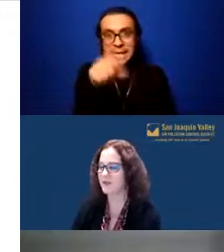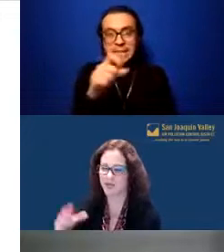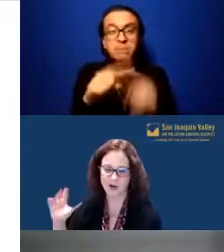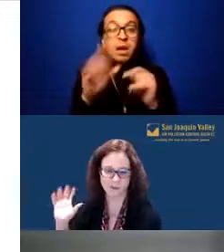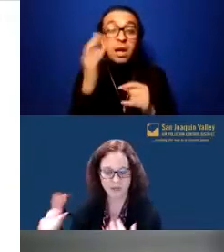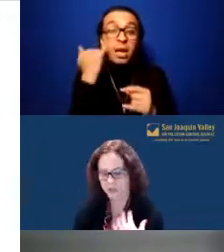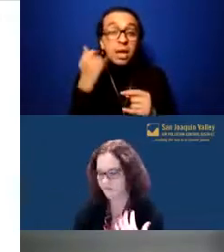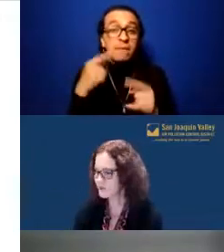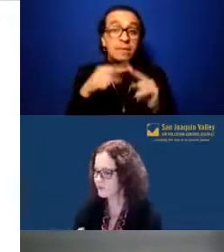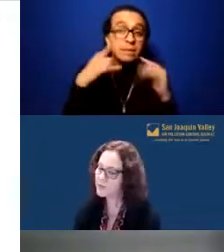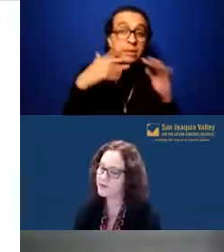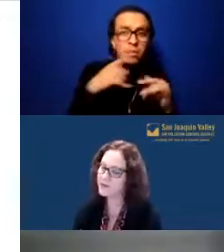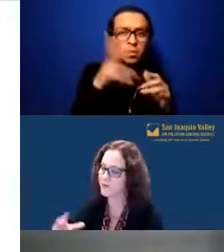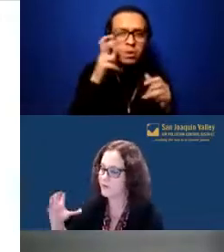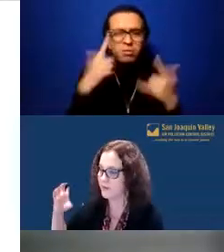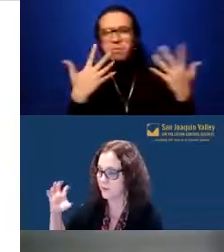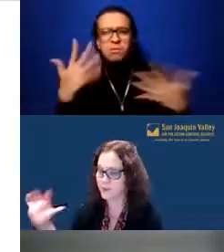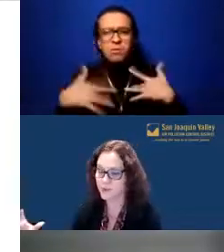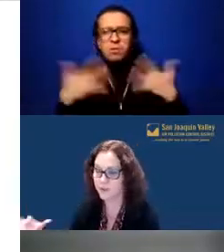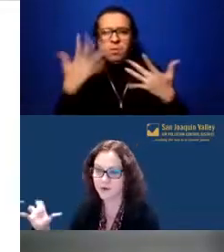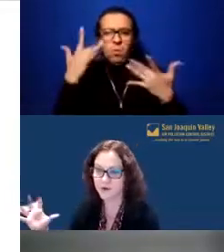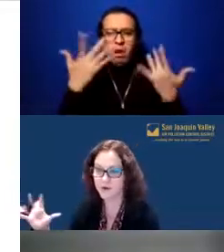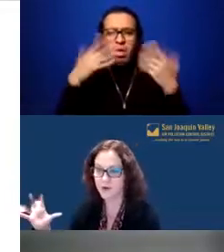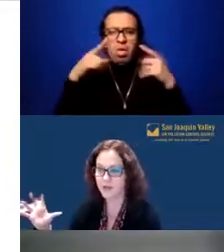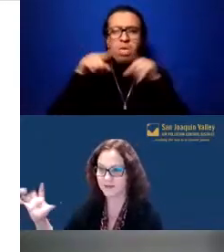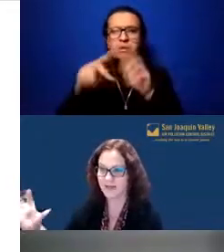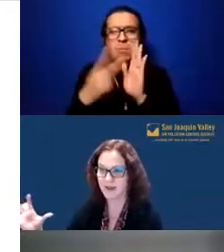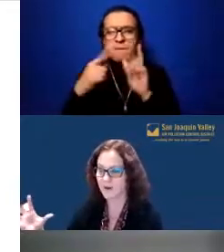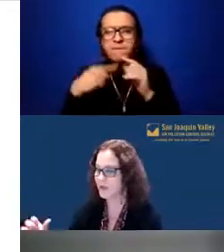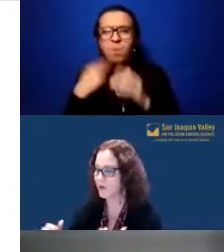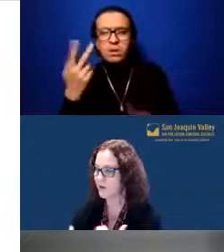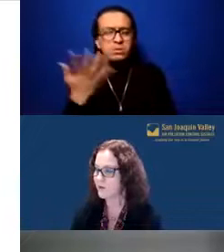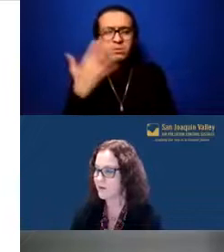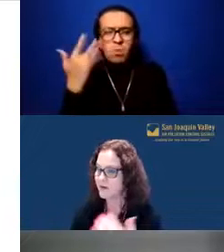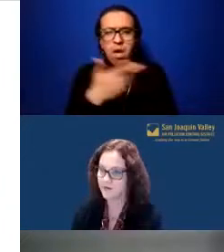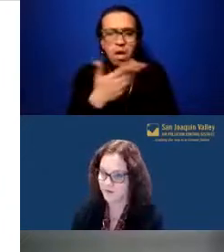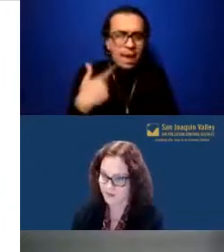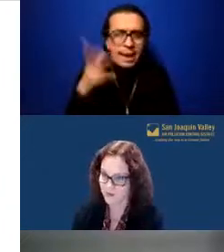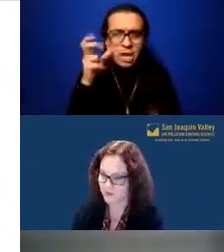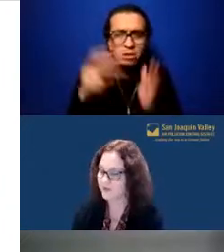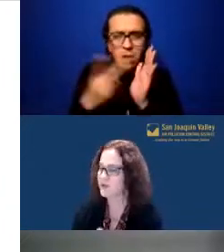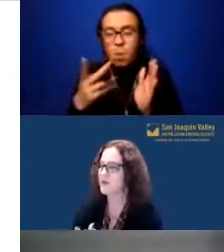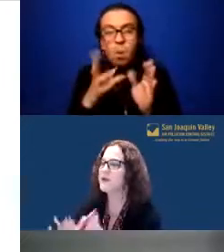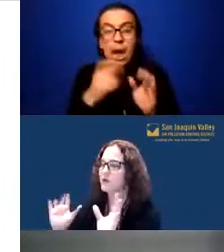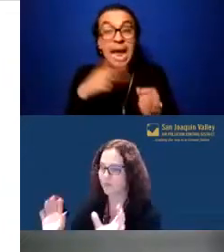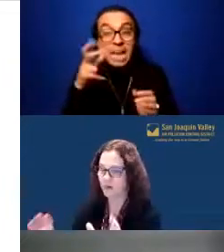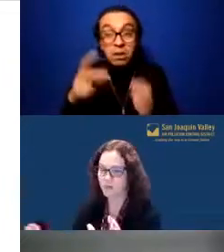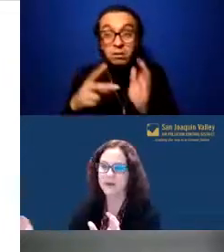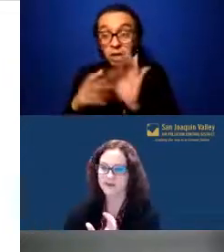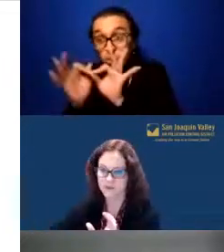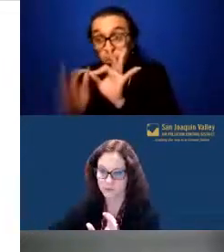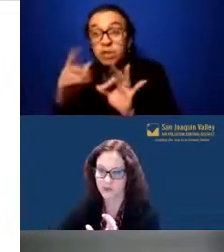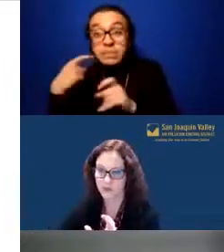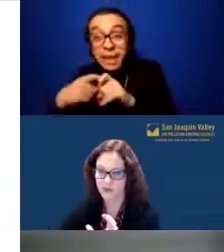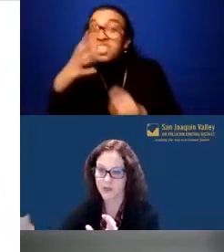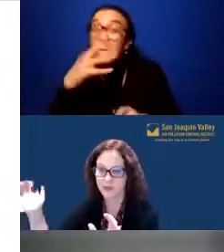muted and you hear a bunch of extra noise, or maybe the original presenter is loud and you're also hearing the Spanish translation, it's probably because